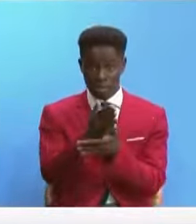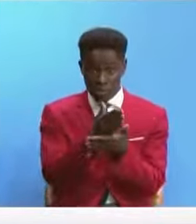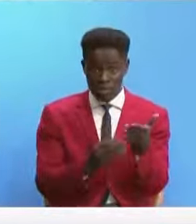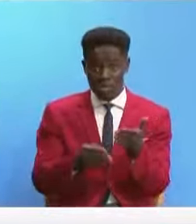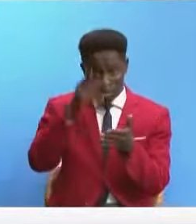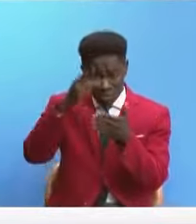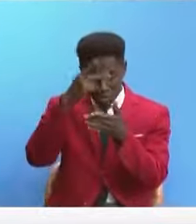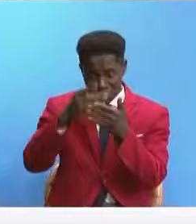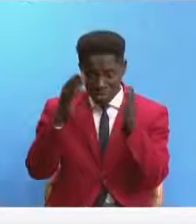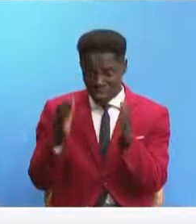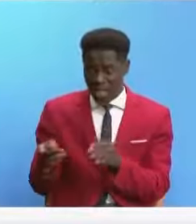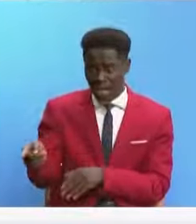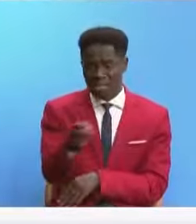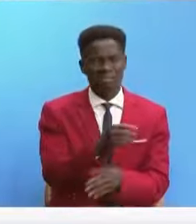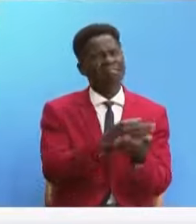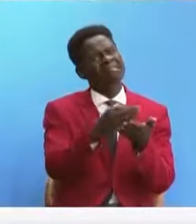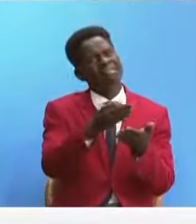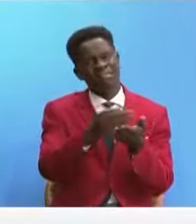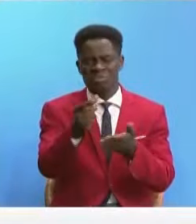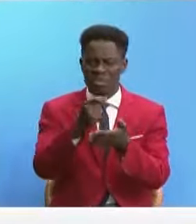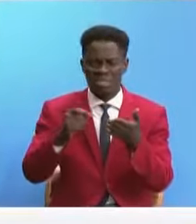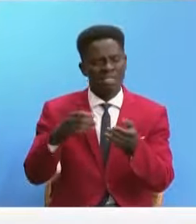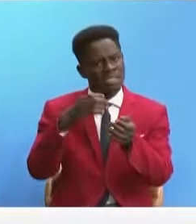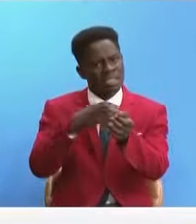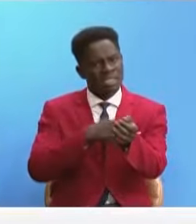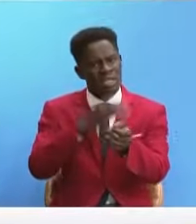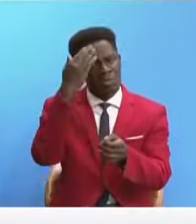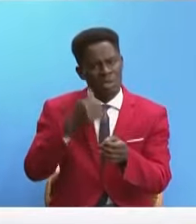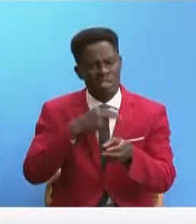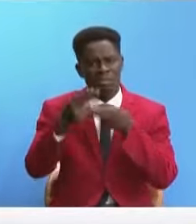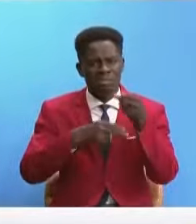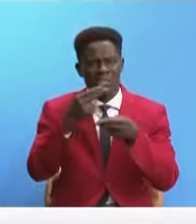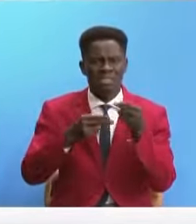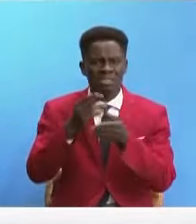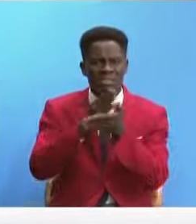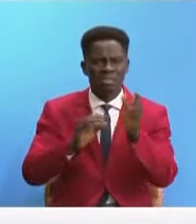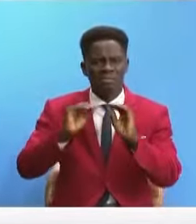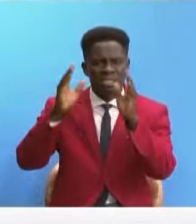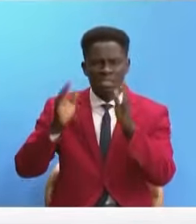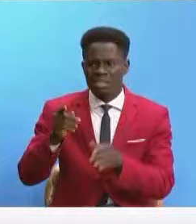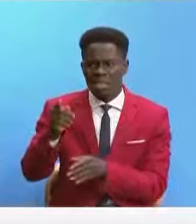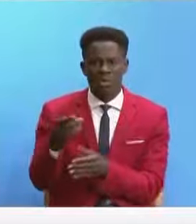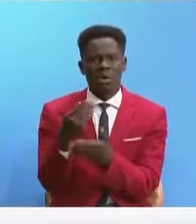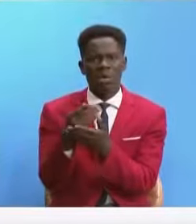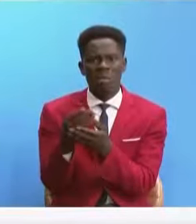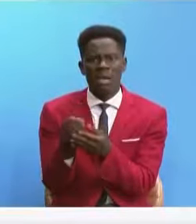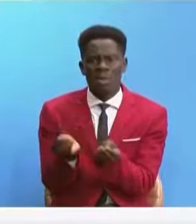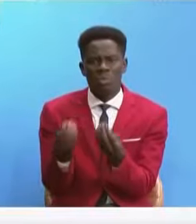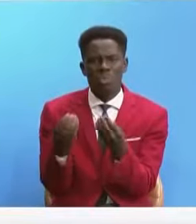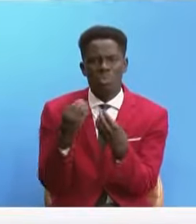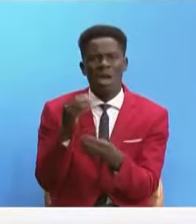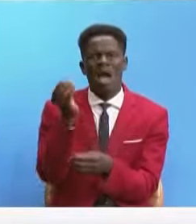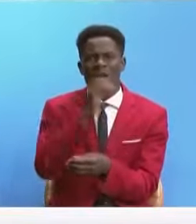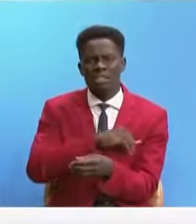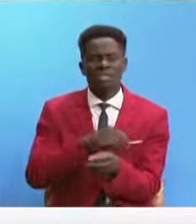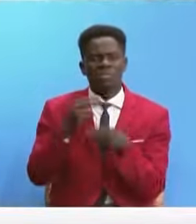certificate examinations, as was the case at Kamlanga Combined School, due to some teachers pocketing the money paid by the candidates